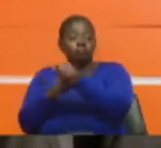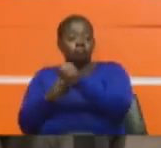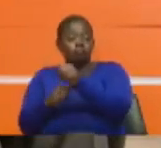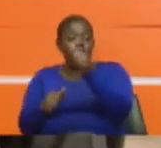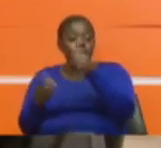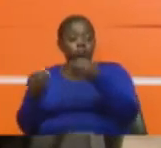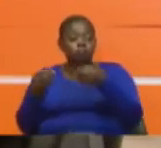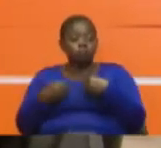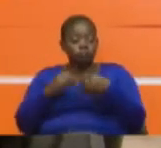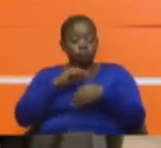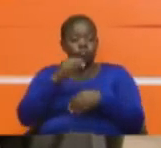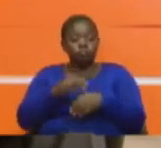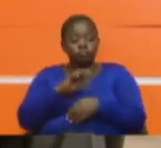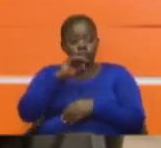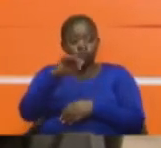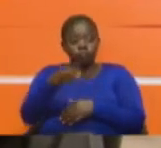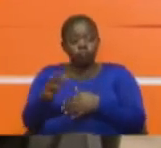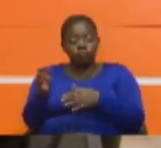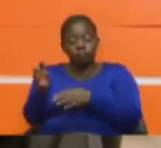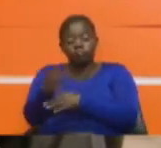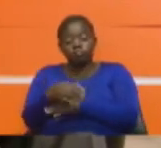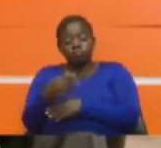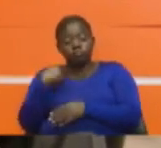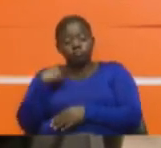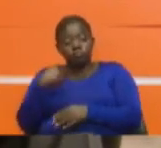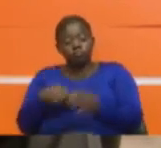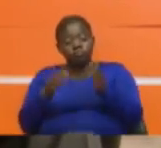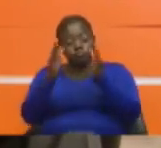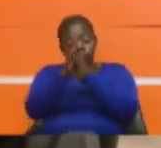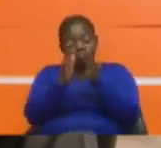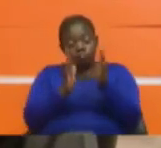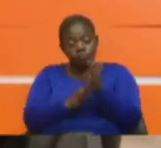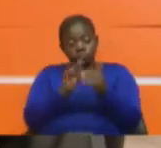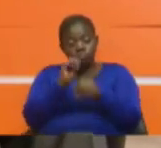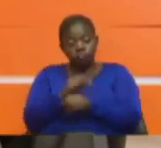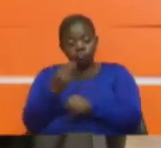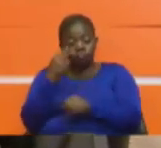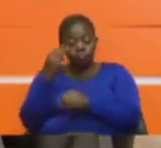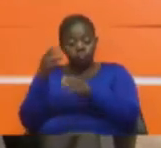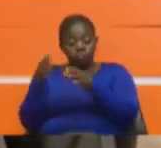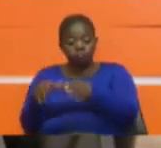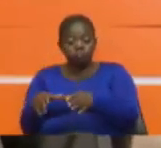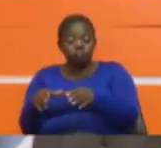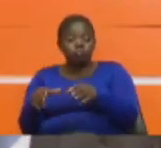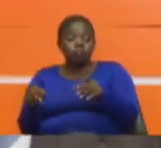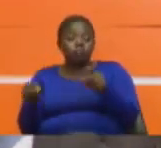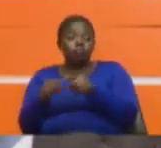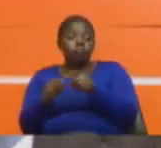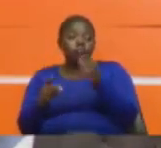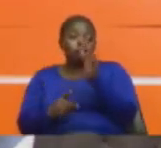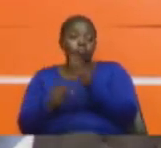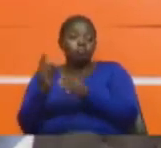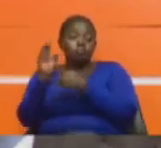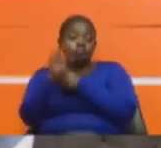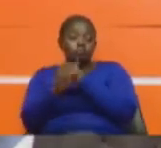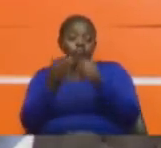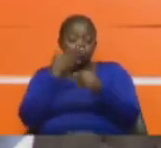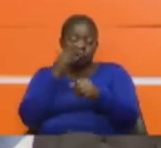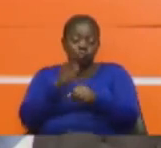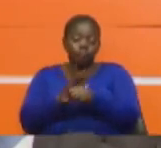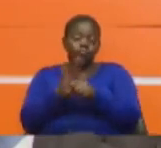us. Moko gera ku ambassador Uchenga atendereza omulimu Vision Group wekoze munkulakana yegwanga neya mokongera